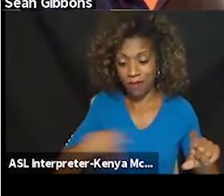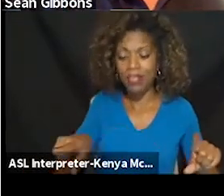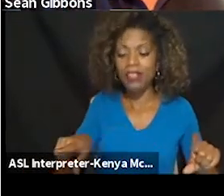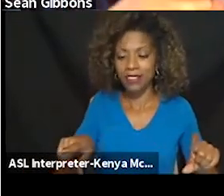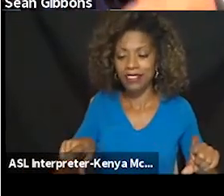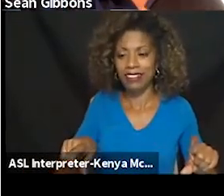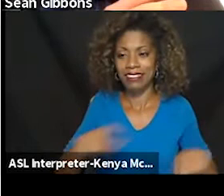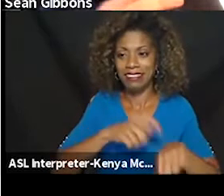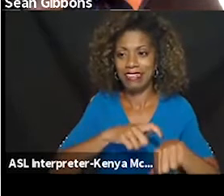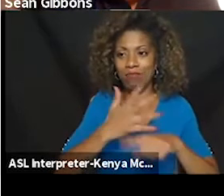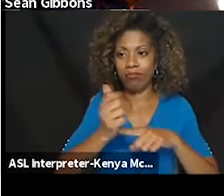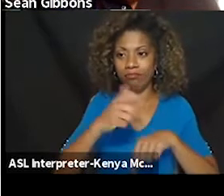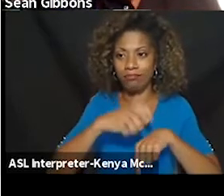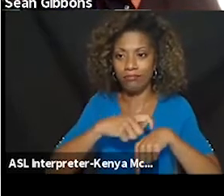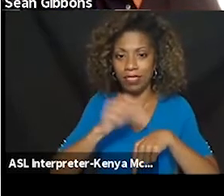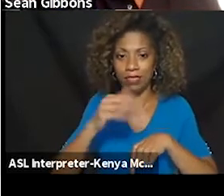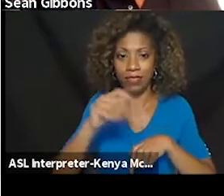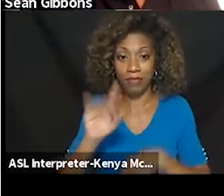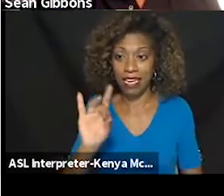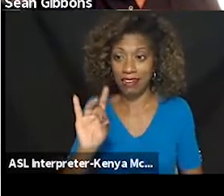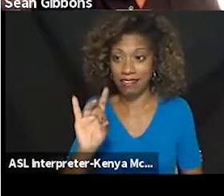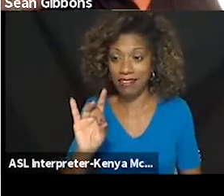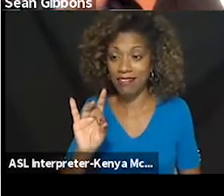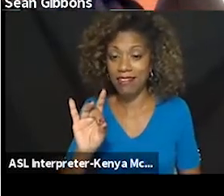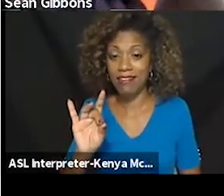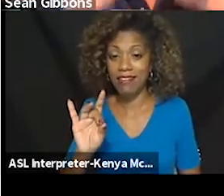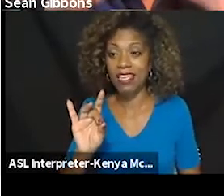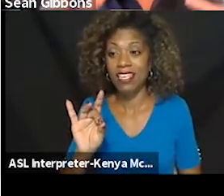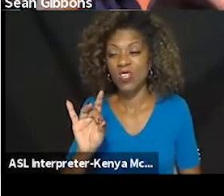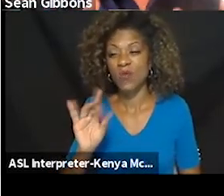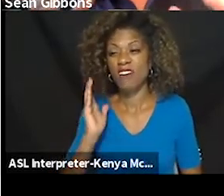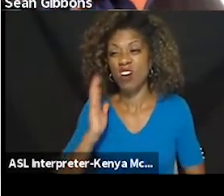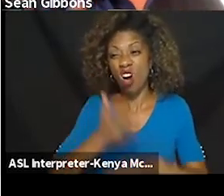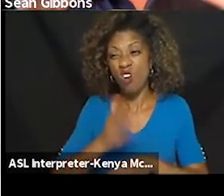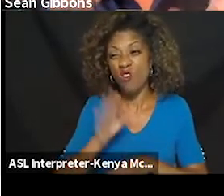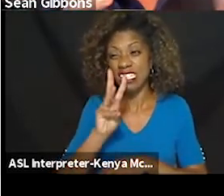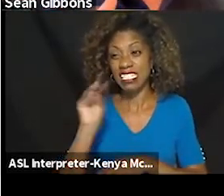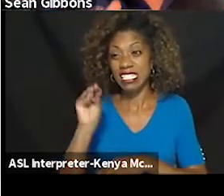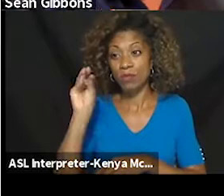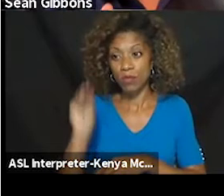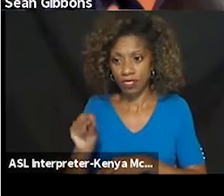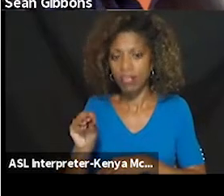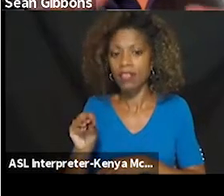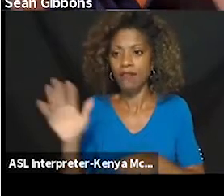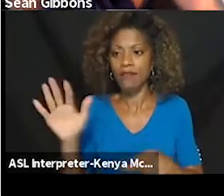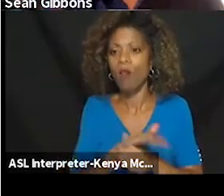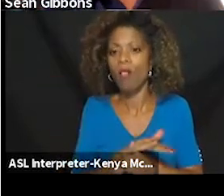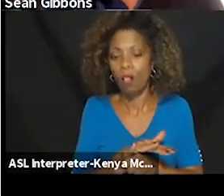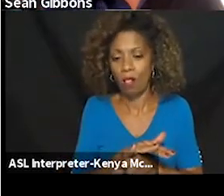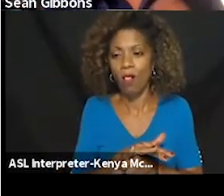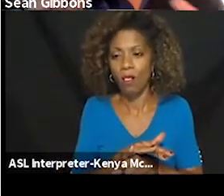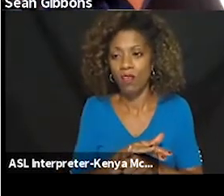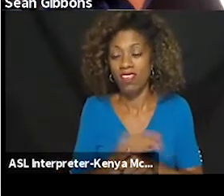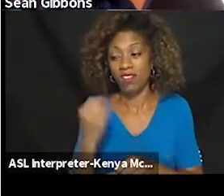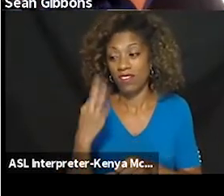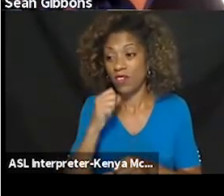September the 8th. We've already a little over 60% of our seats are spoken for, so we have a firm number that we can accommodate this year. And so if you don't get